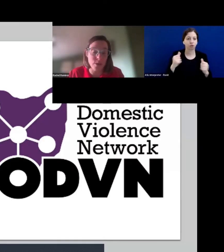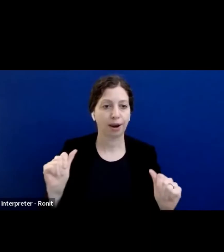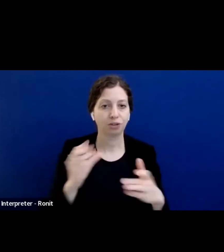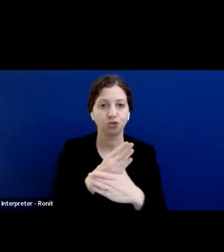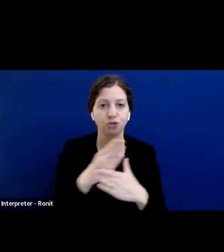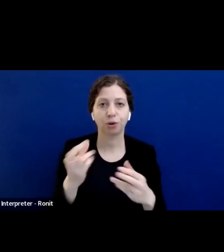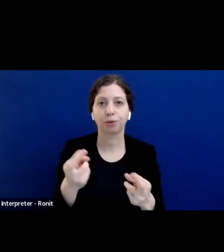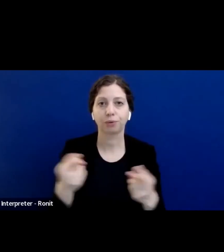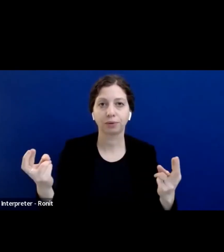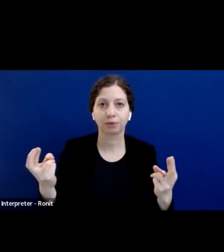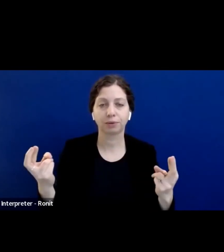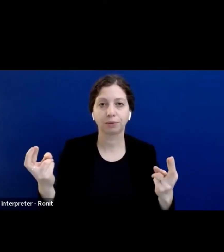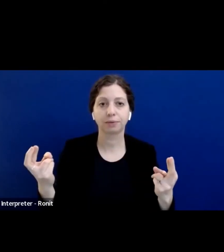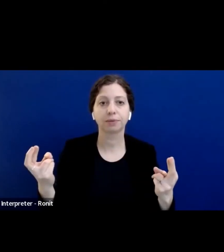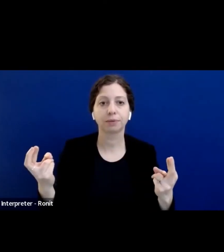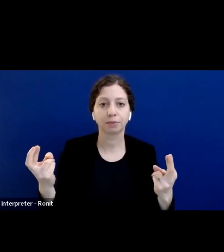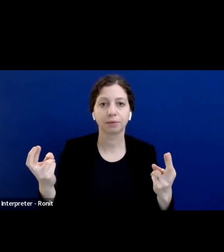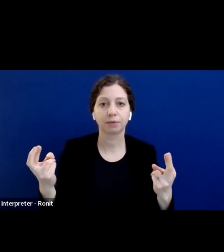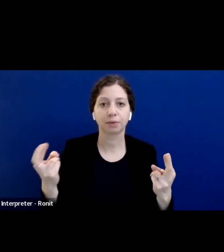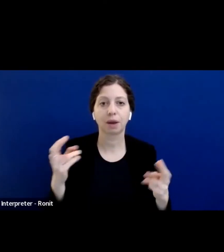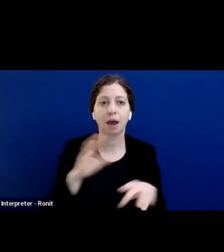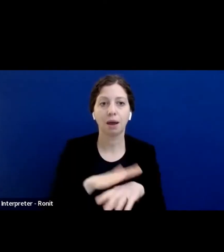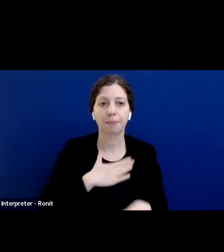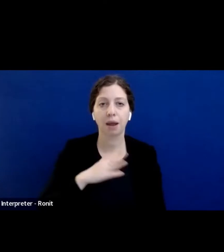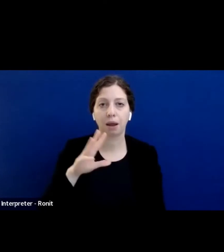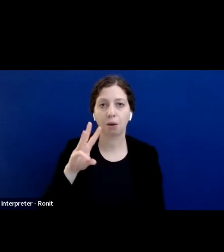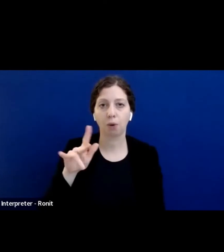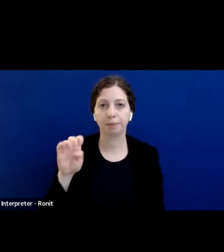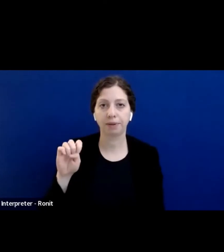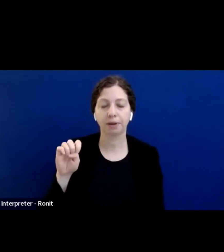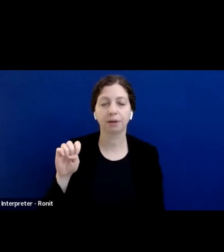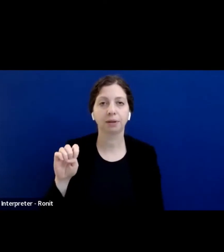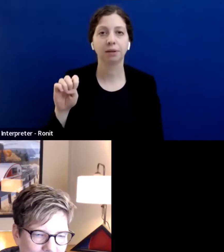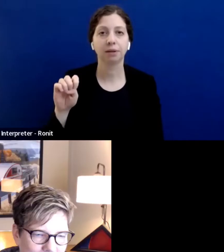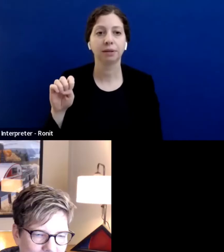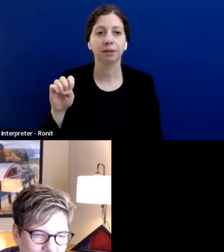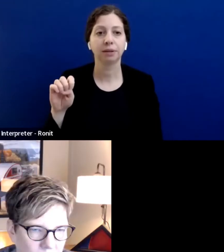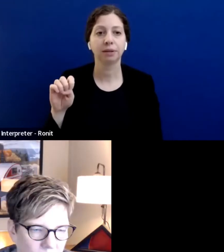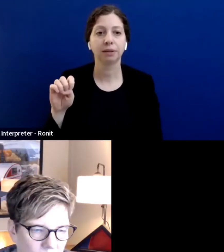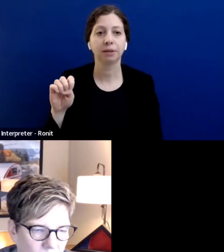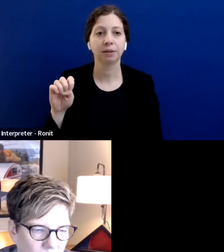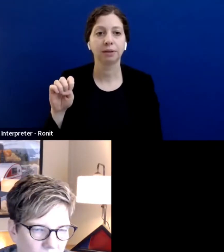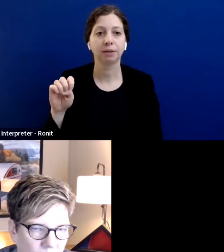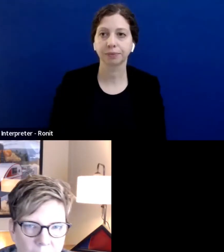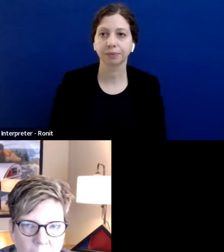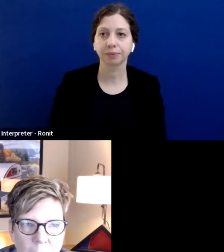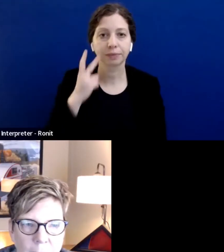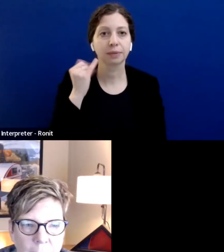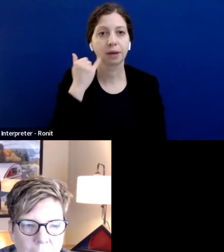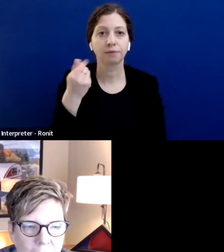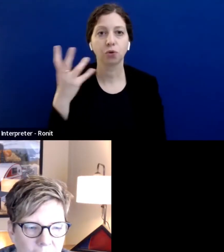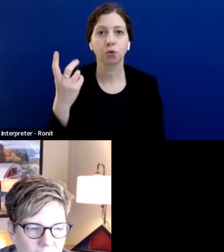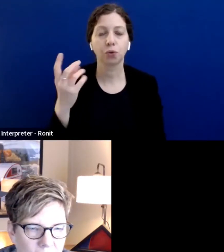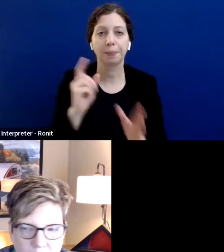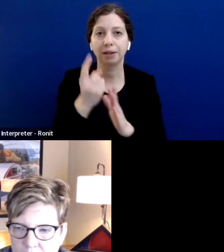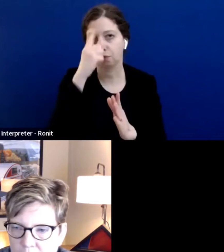resources, just show you where those are on my website. So want to see if we have a couple of minutes for a few questions